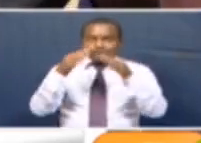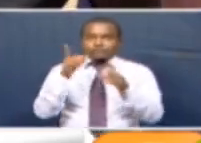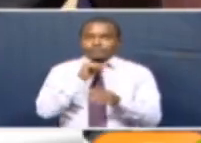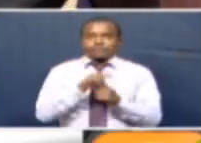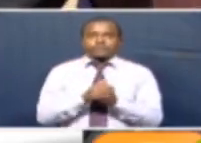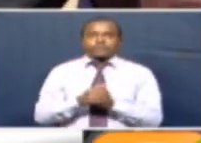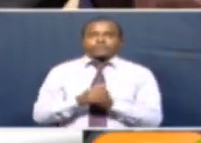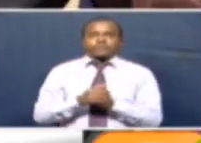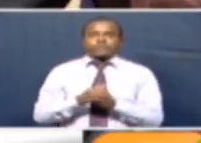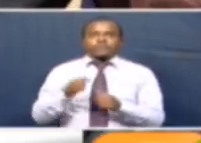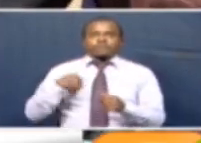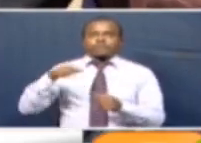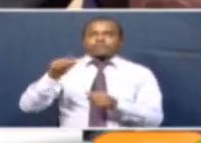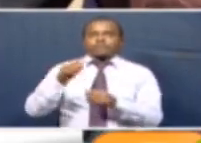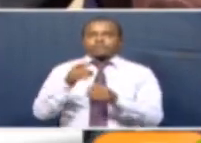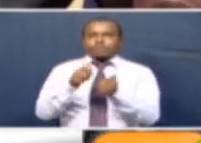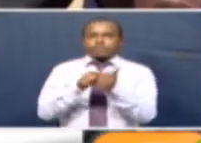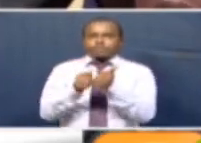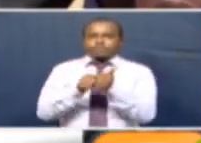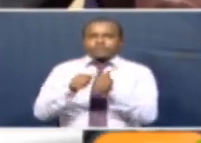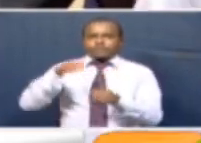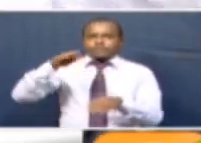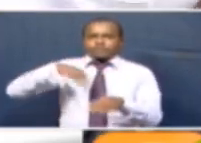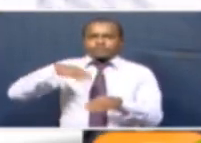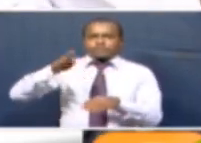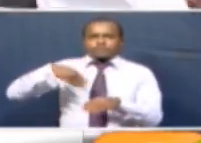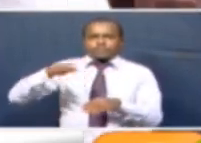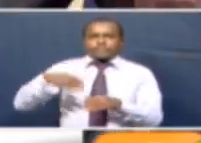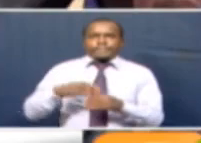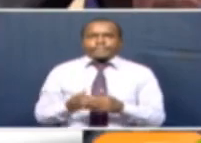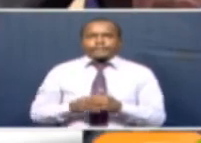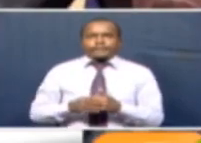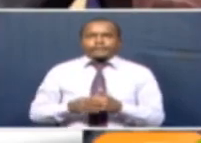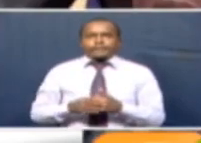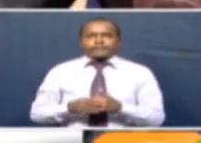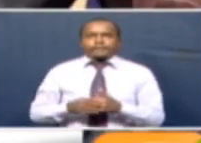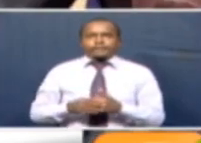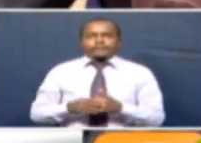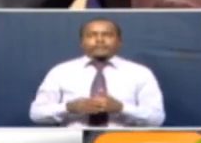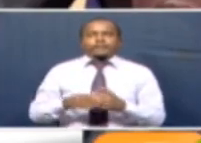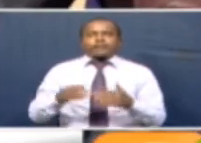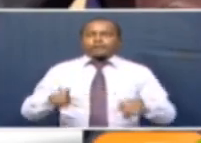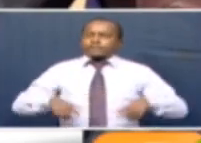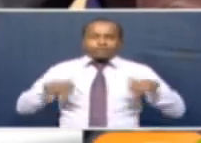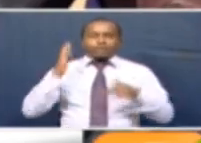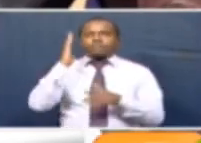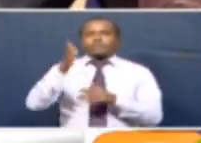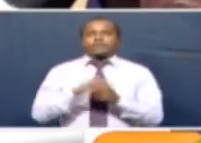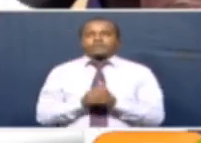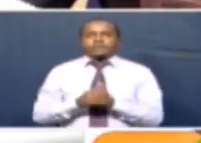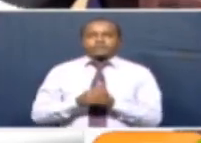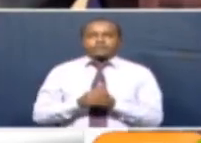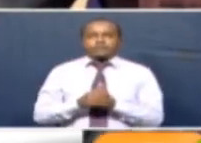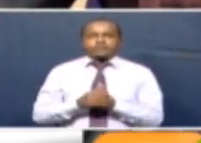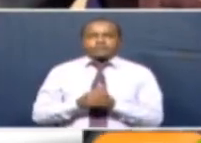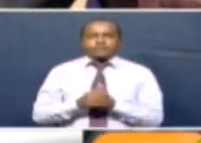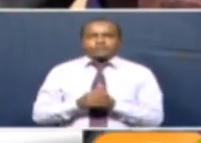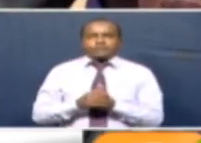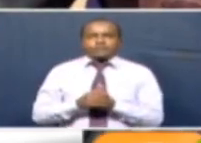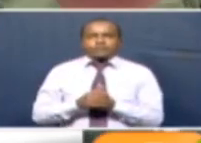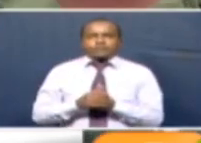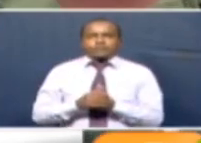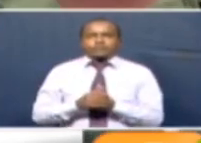choma hata mahindi. When I will survive before that job, I was doing something else. I was surviving. Sio kwamba nikae mahali tu